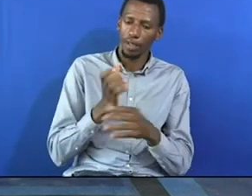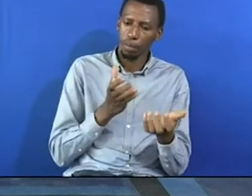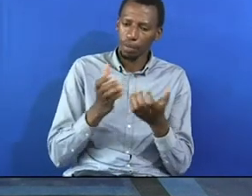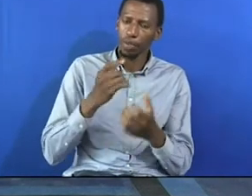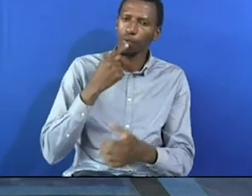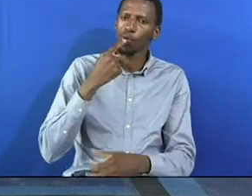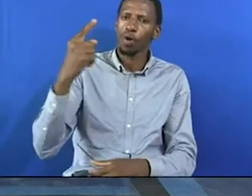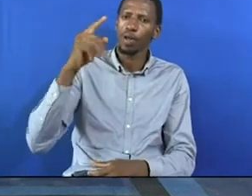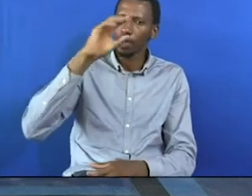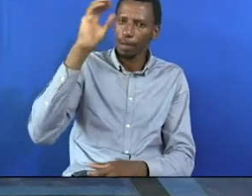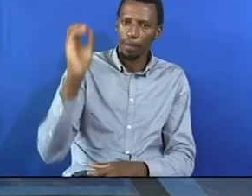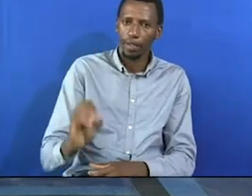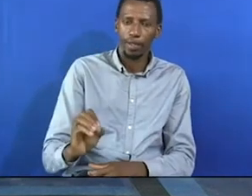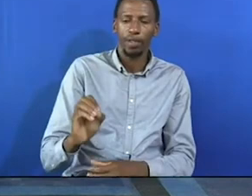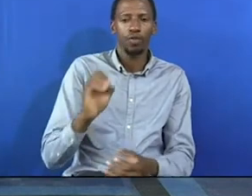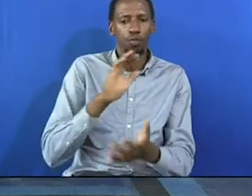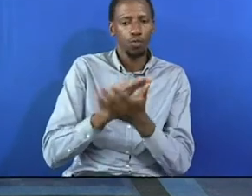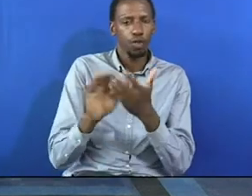ever asking